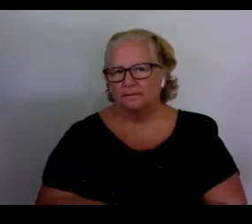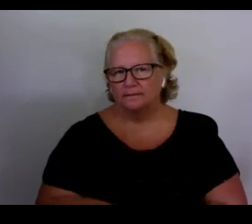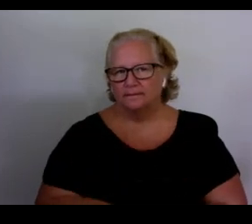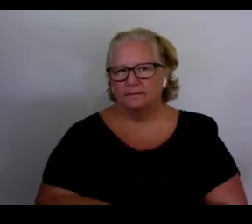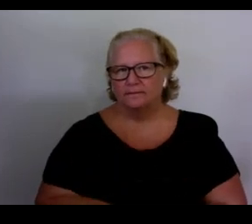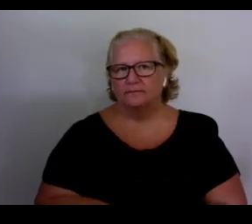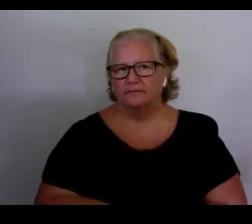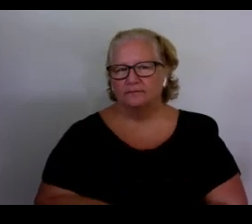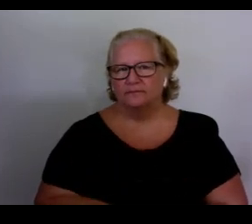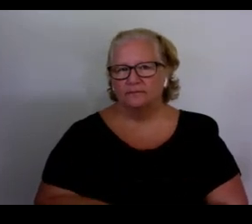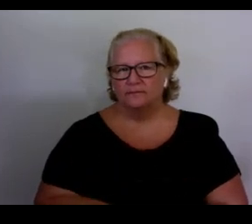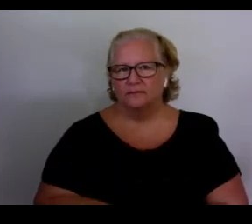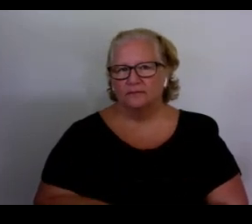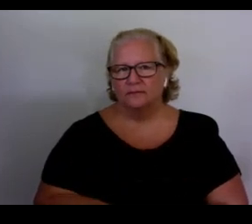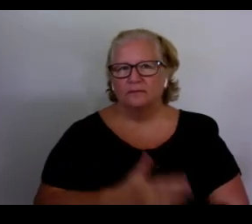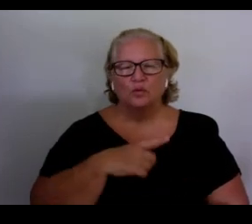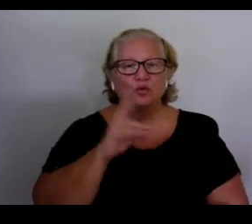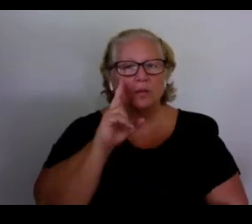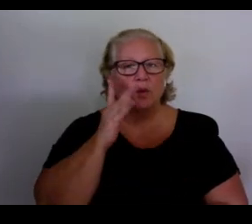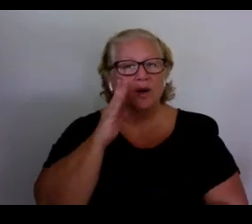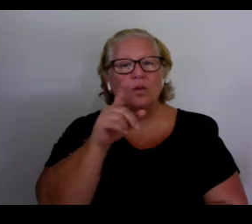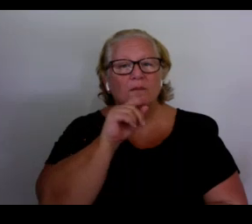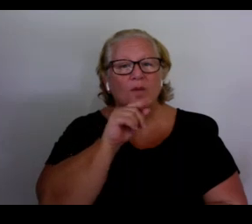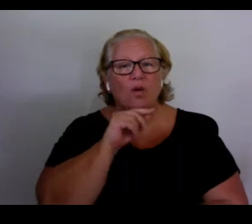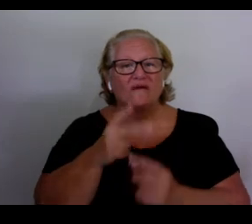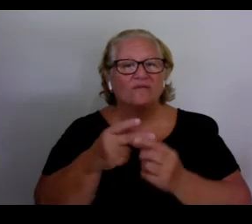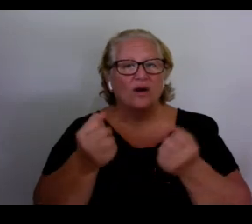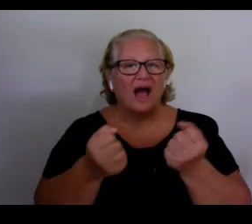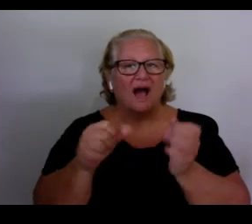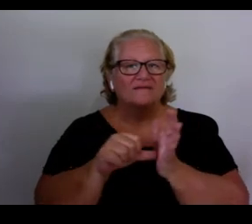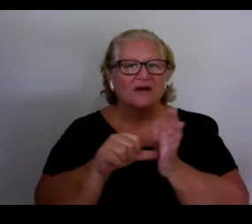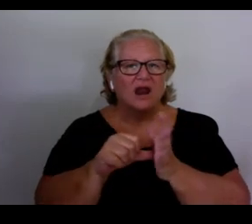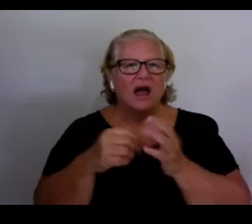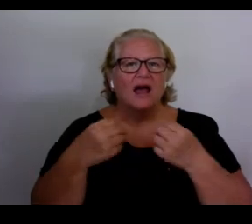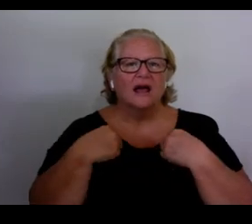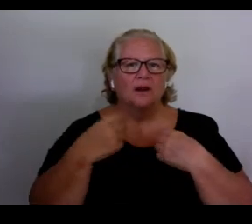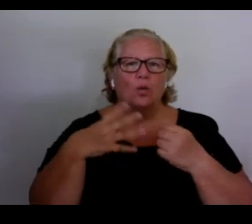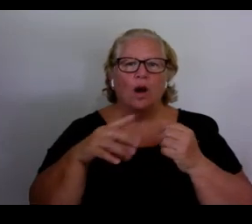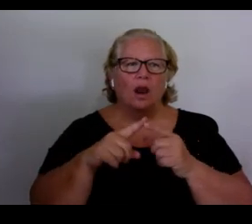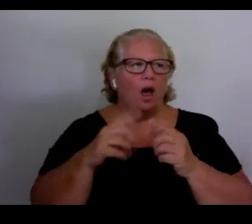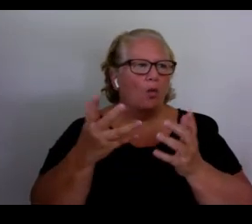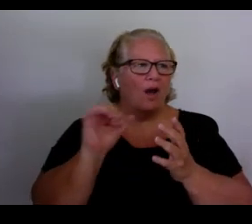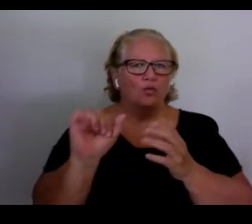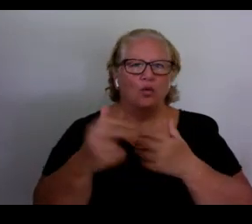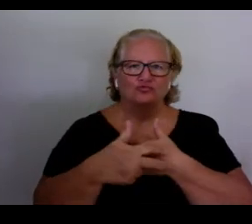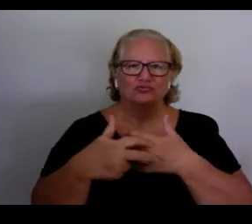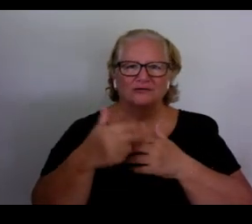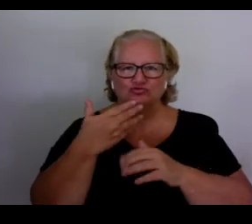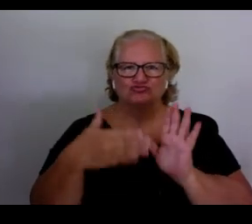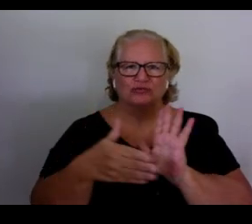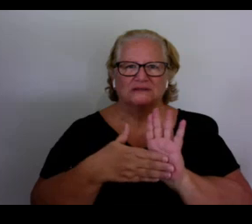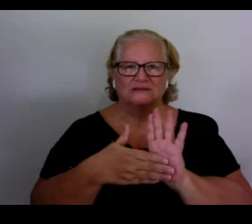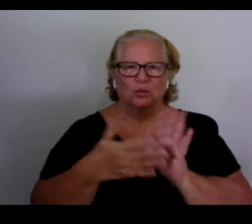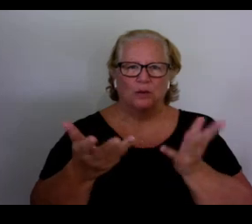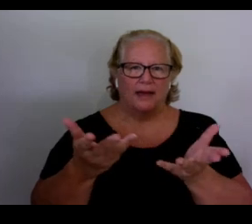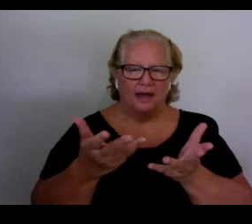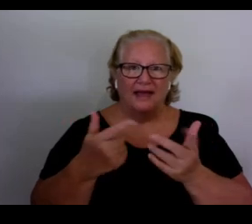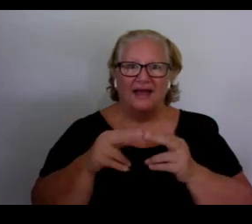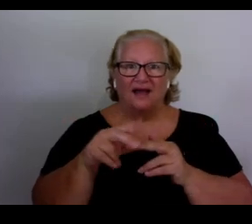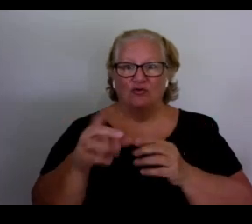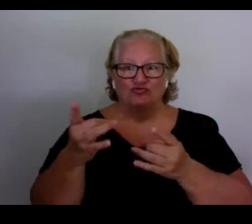usually when you're borrowing money for a car, finance companies will want a registered address. Yeah. And if you're living